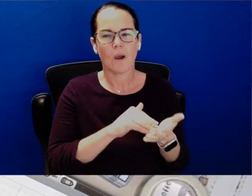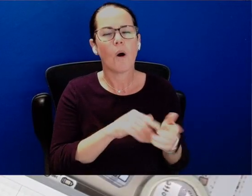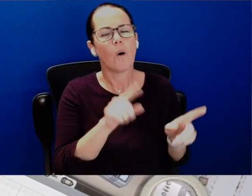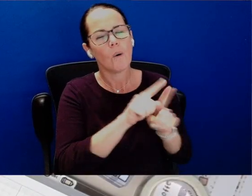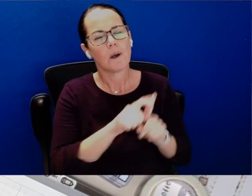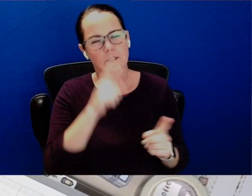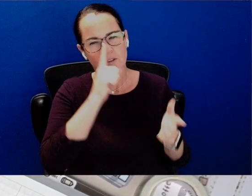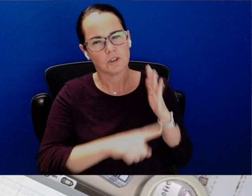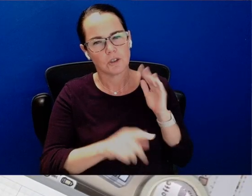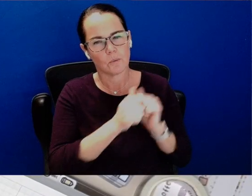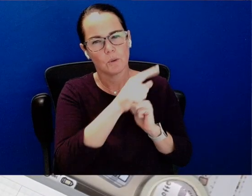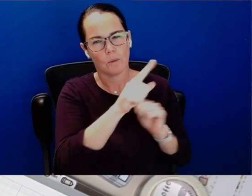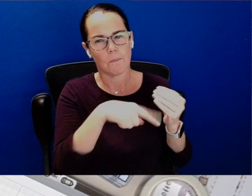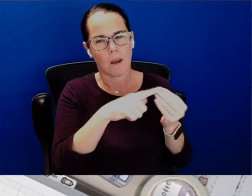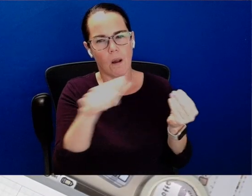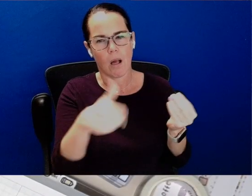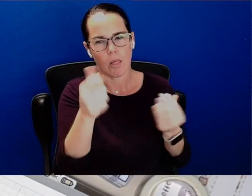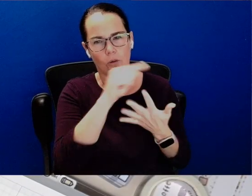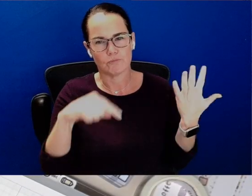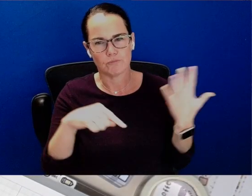some other stuff.